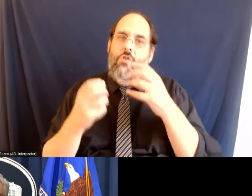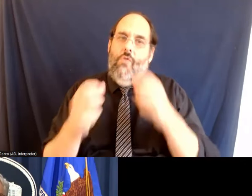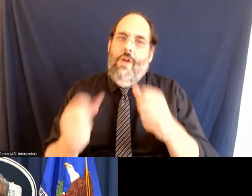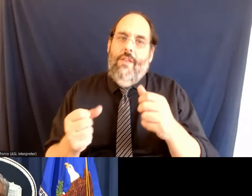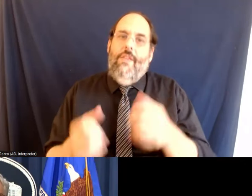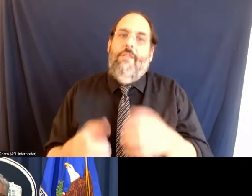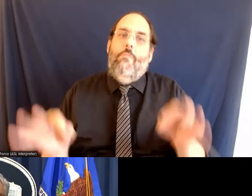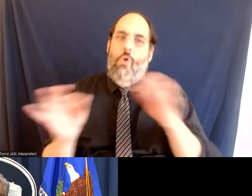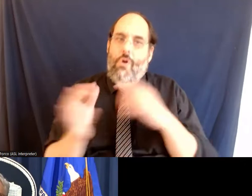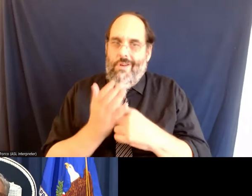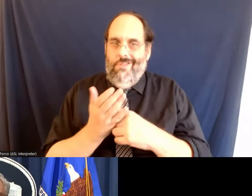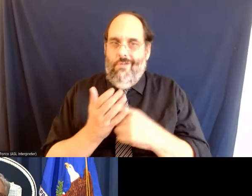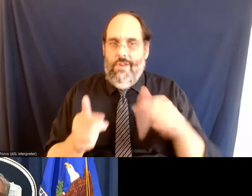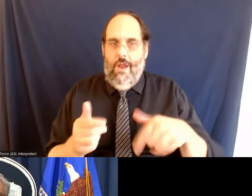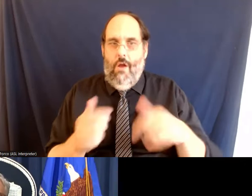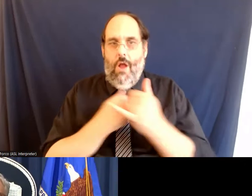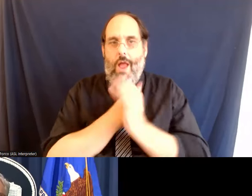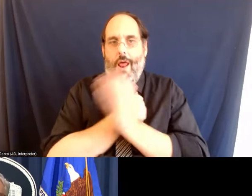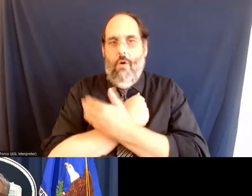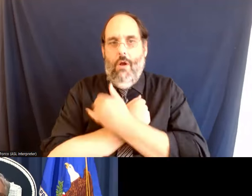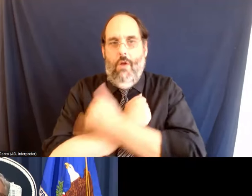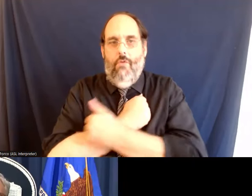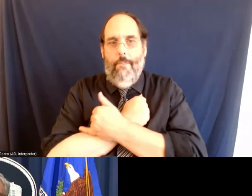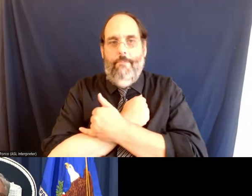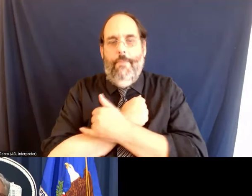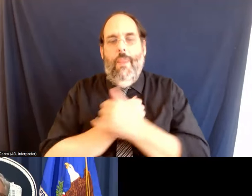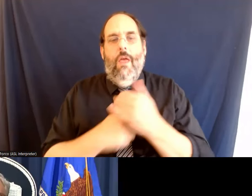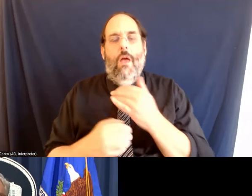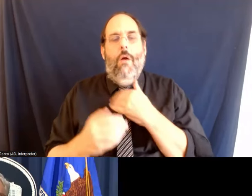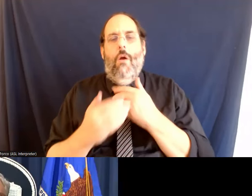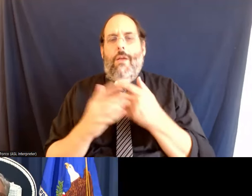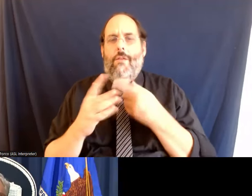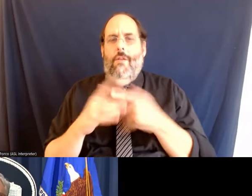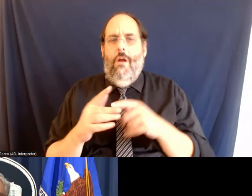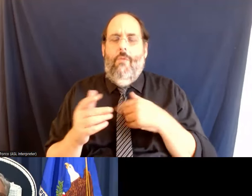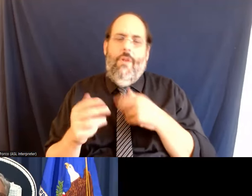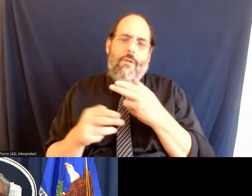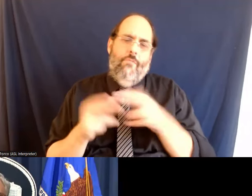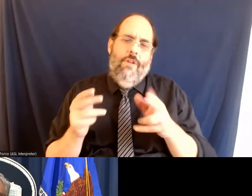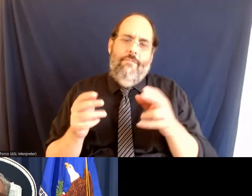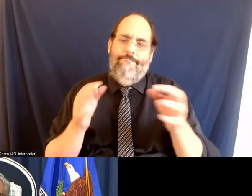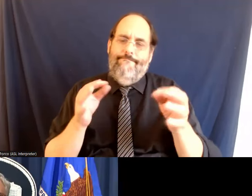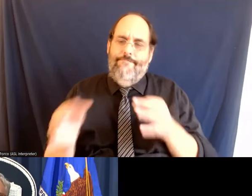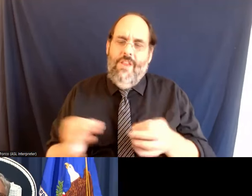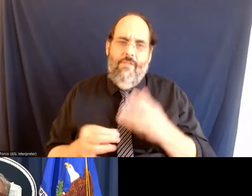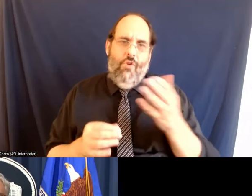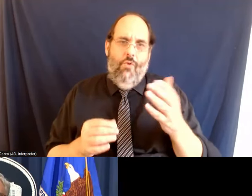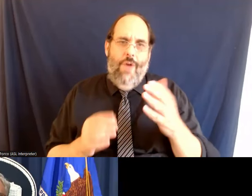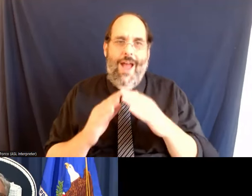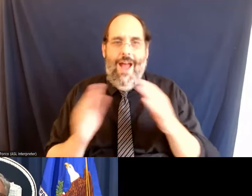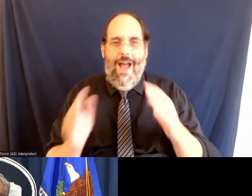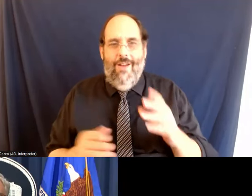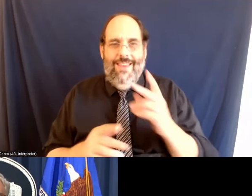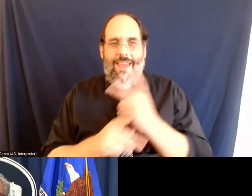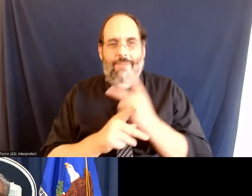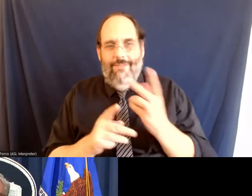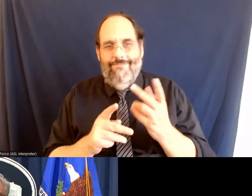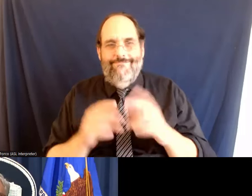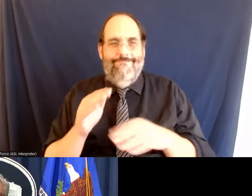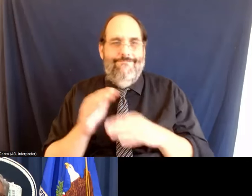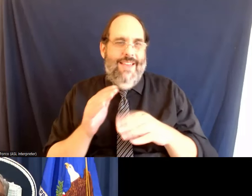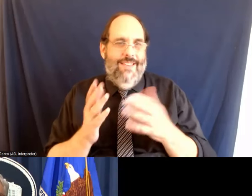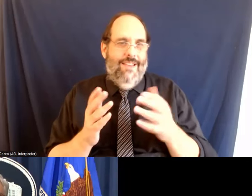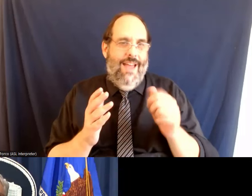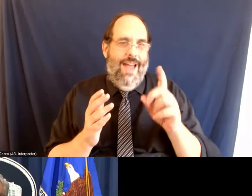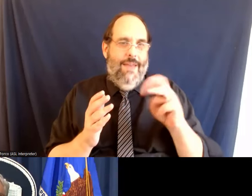discourse in our country. Before we begin, however, let me briefly go over a few housekeeping items.